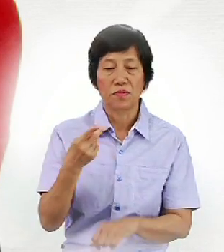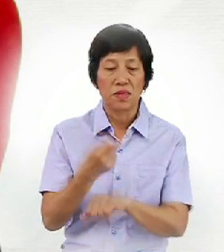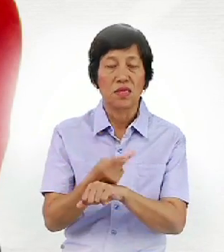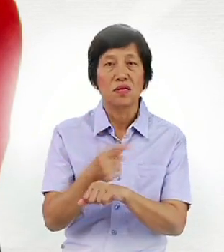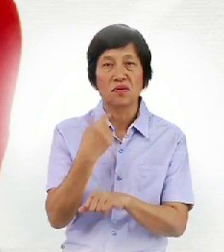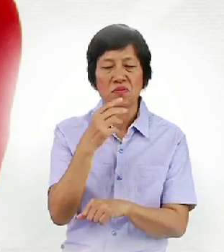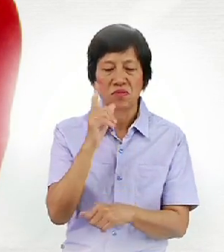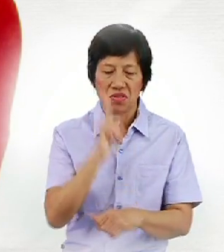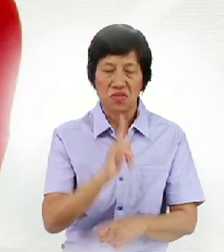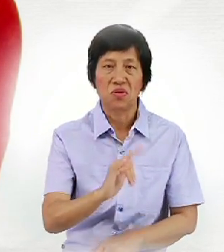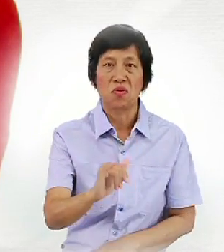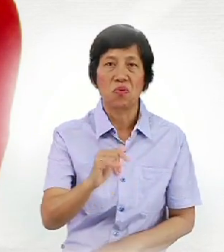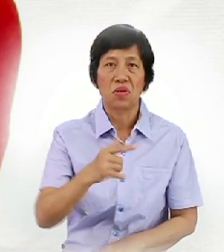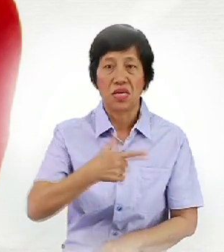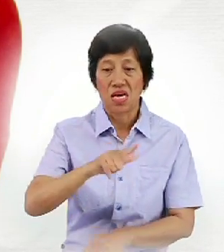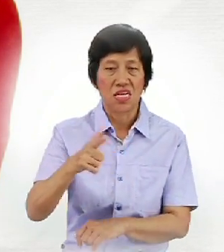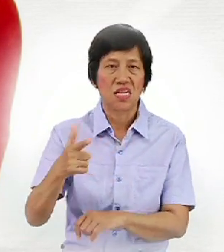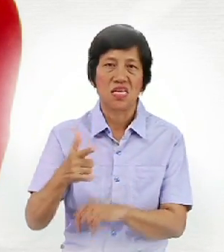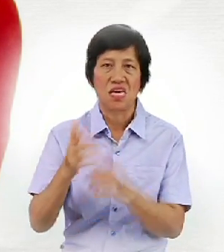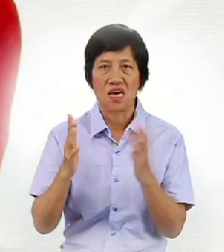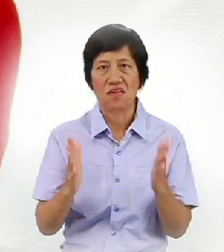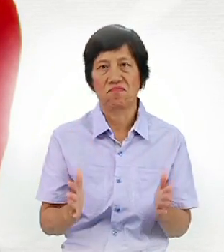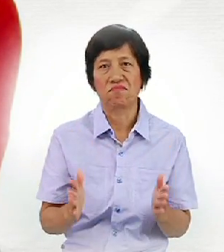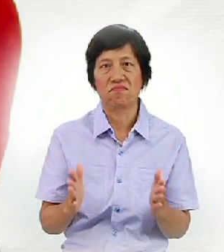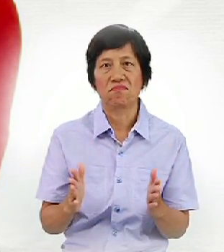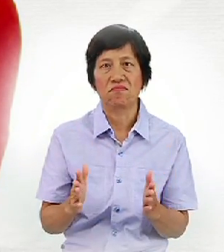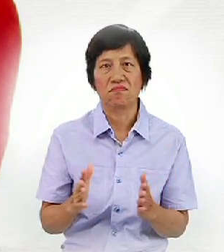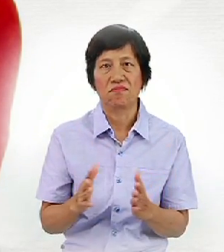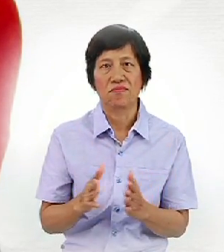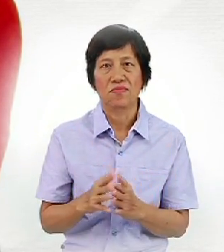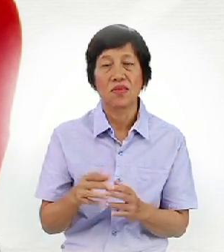Peter, who was a lowly Galilean